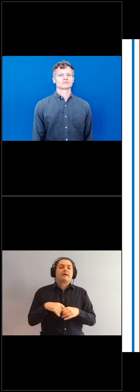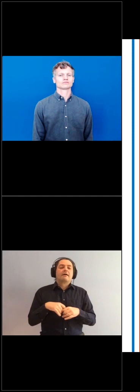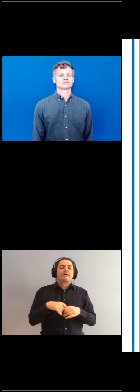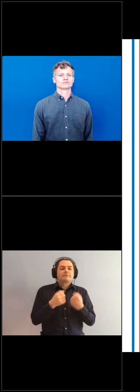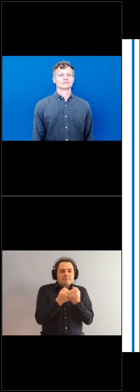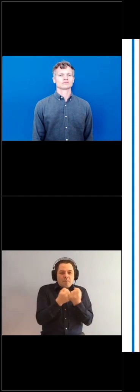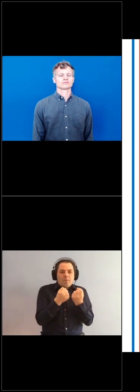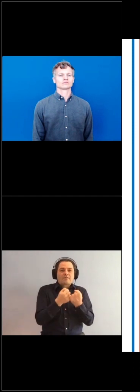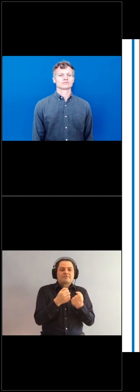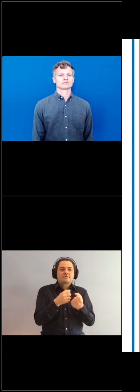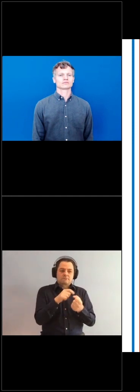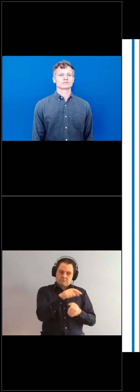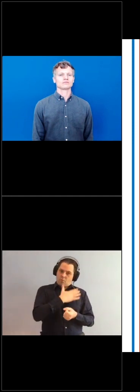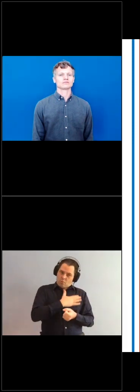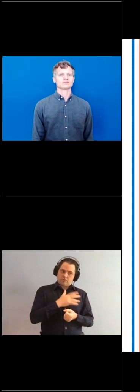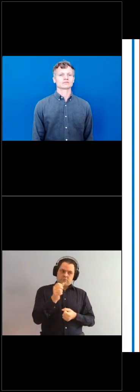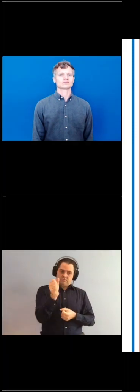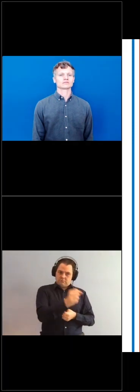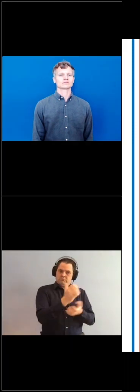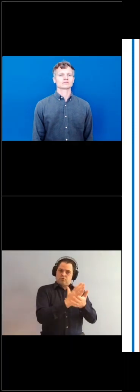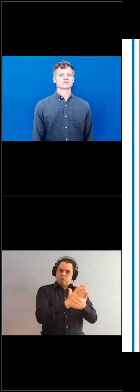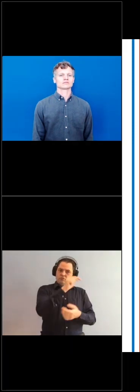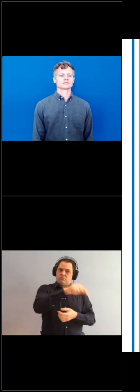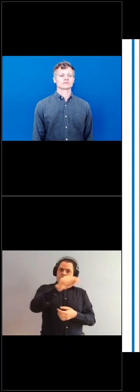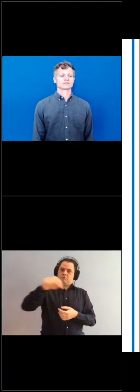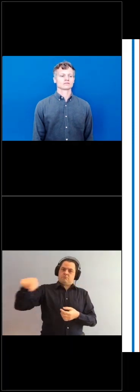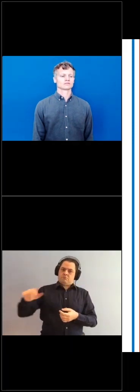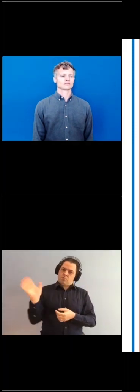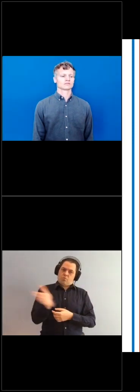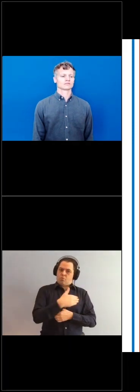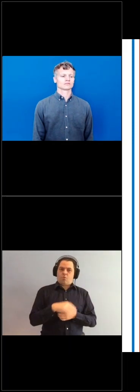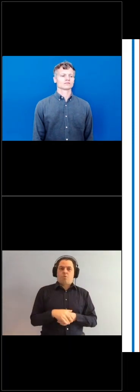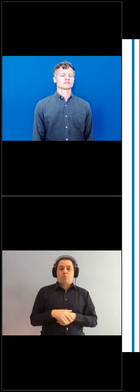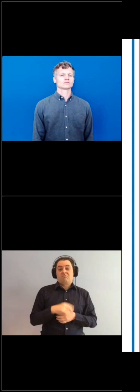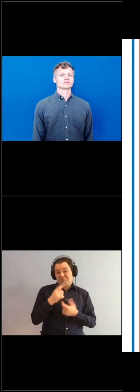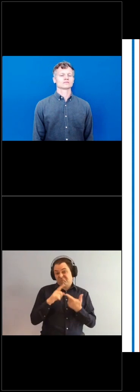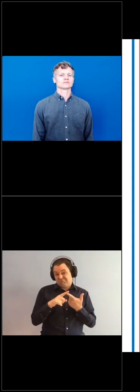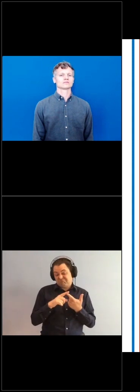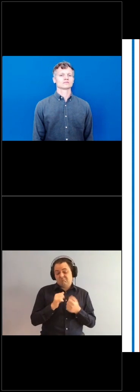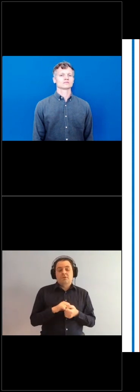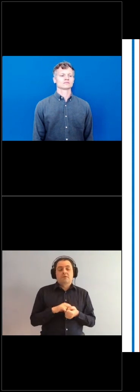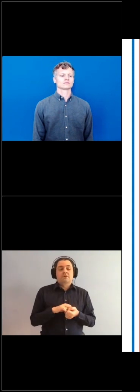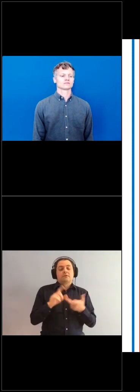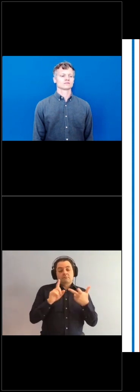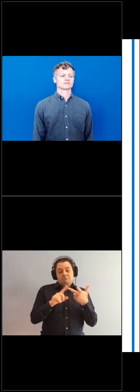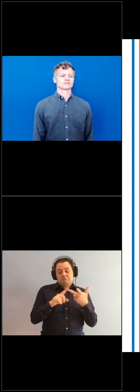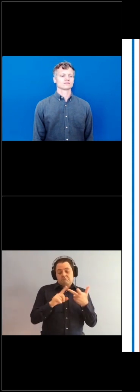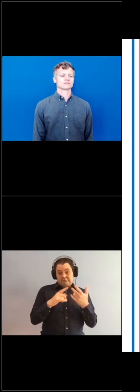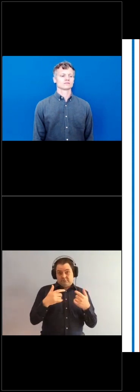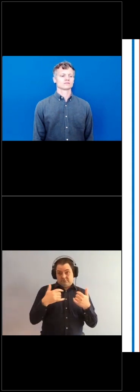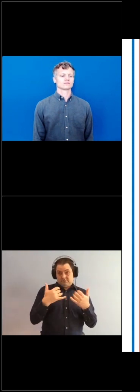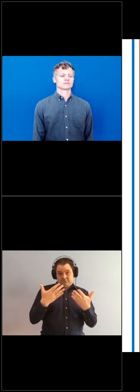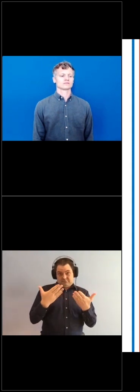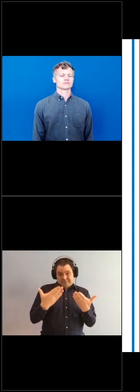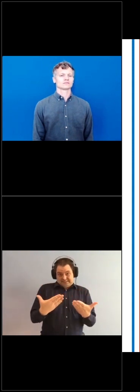provide sign language interpreters, ensuring of that. And then currently,